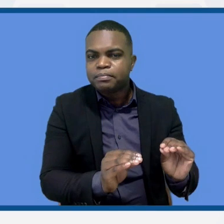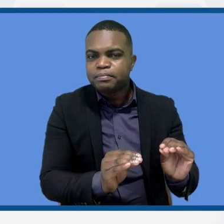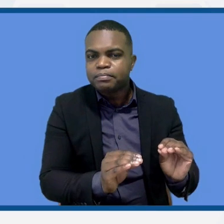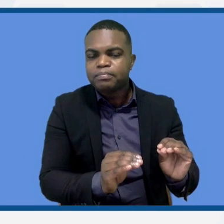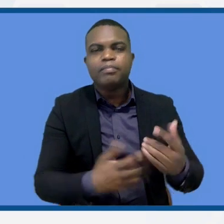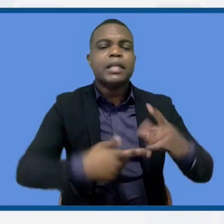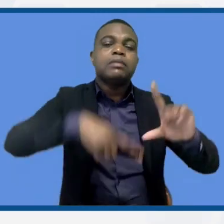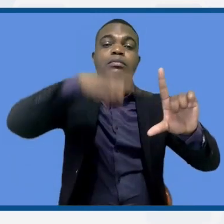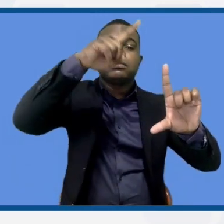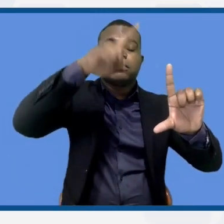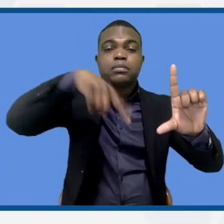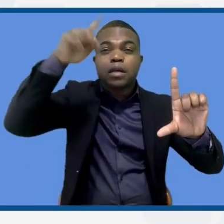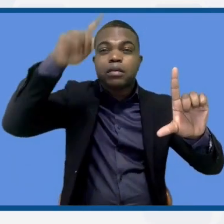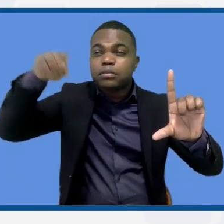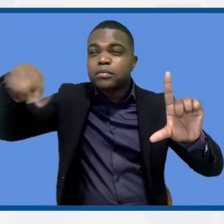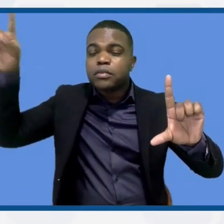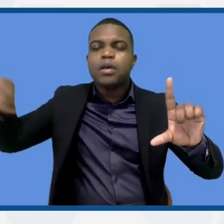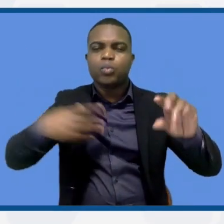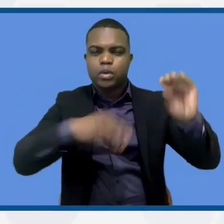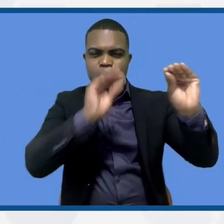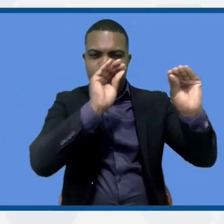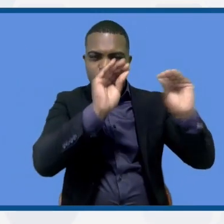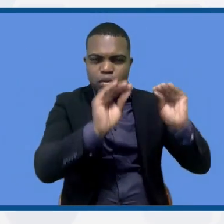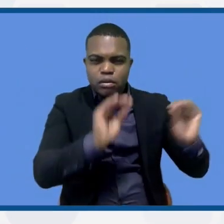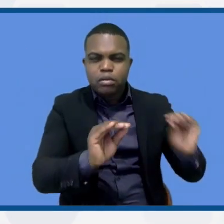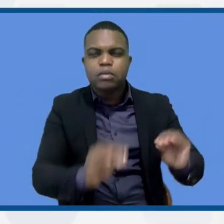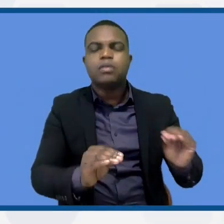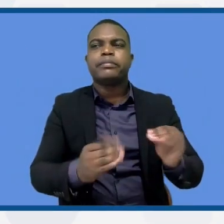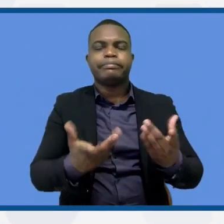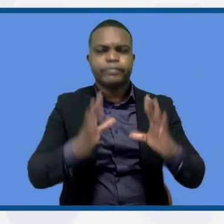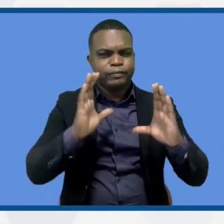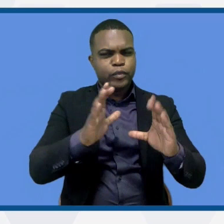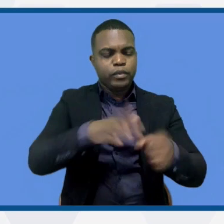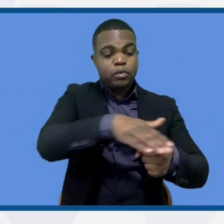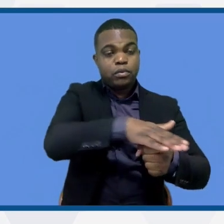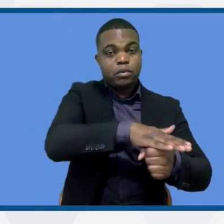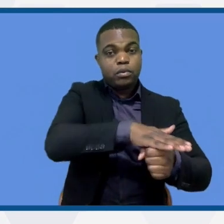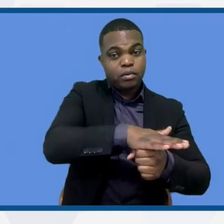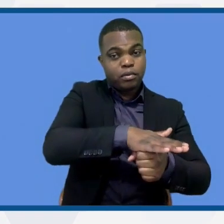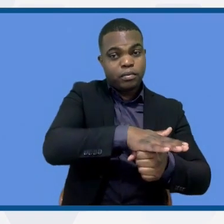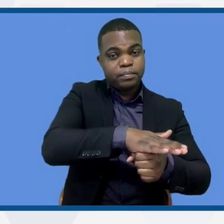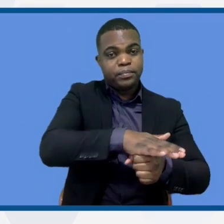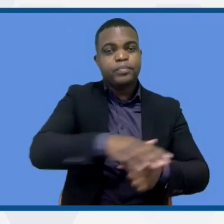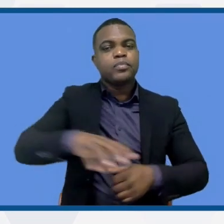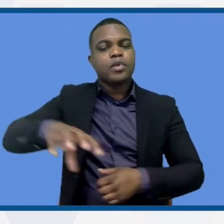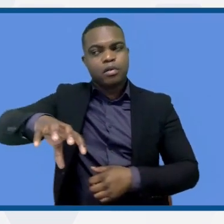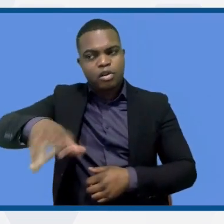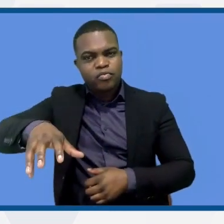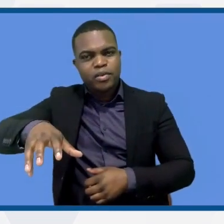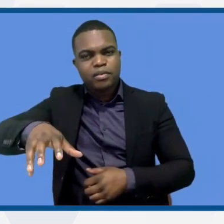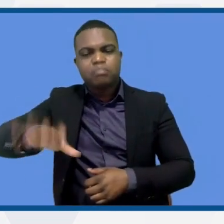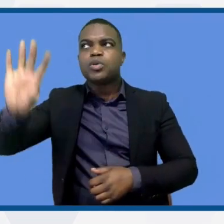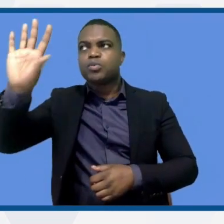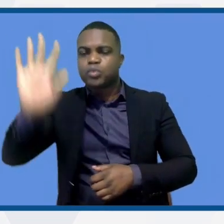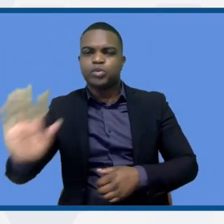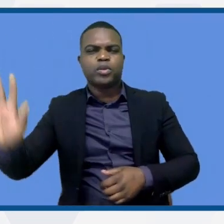and this promotes, or this encourages countries to perform assessments of risk with better